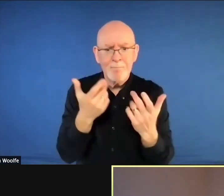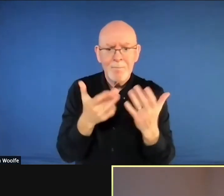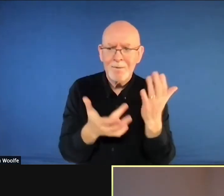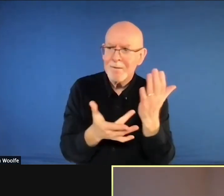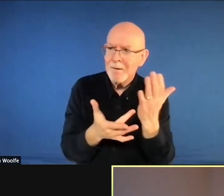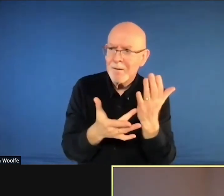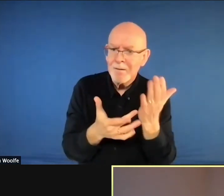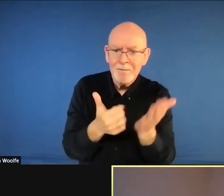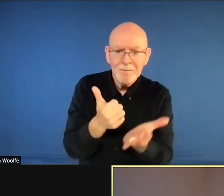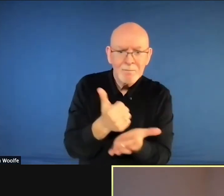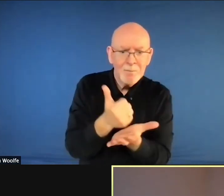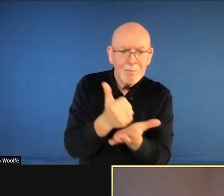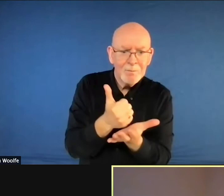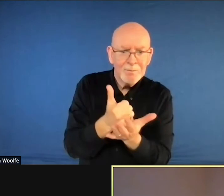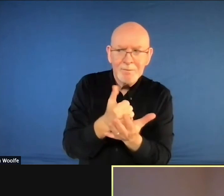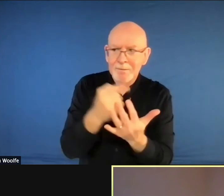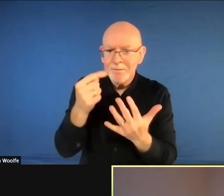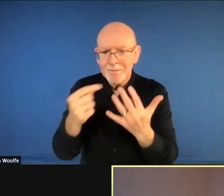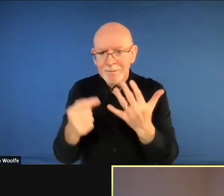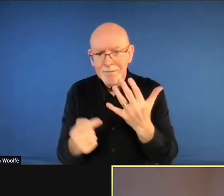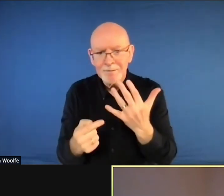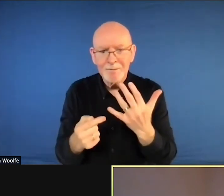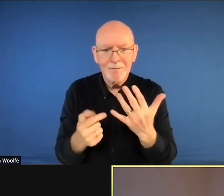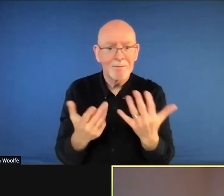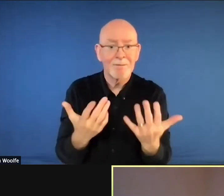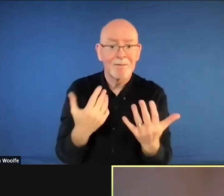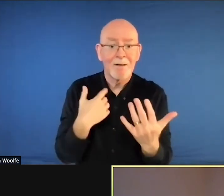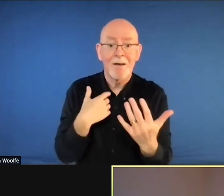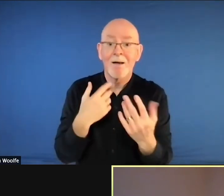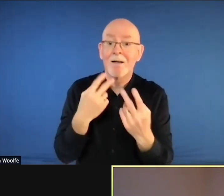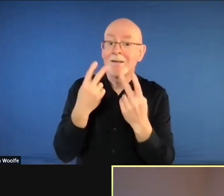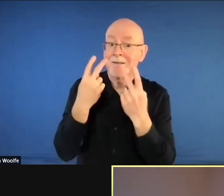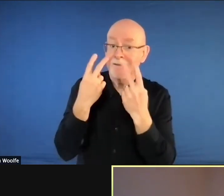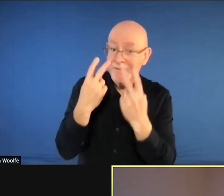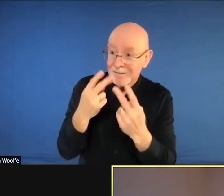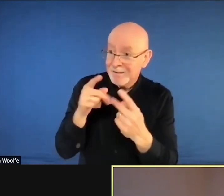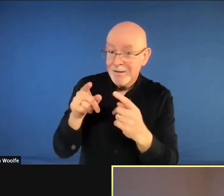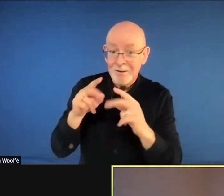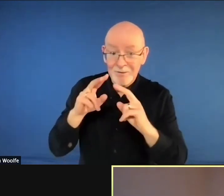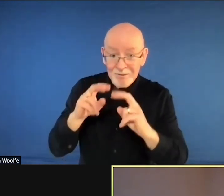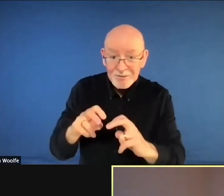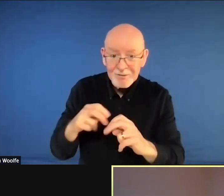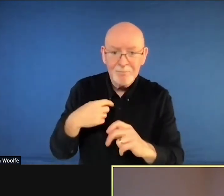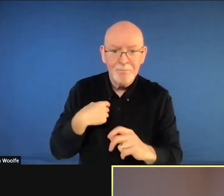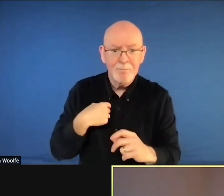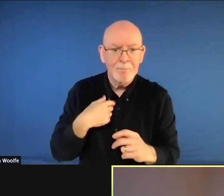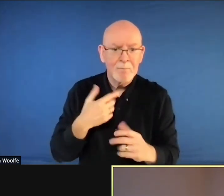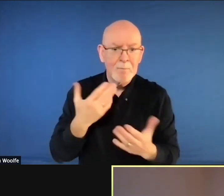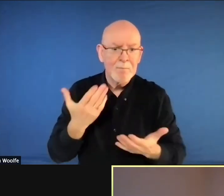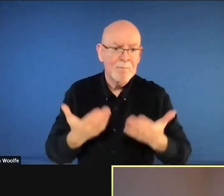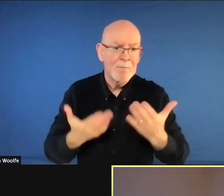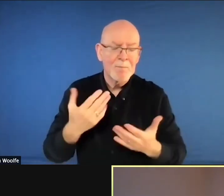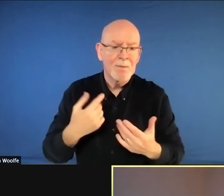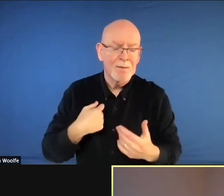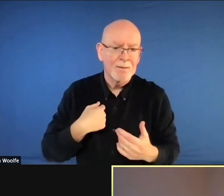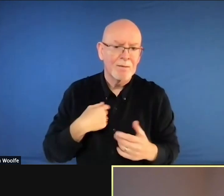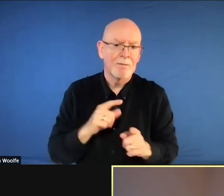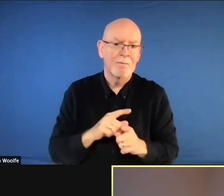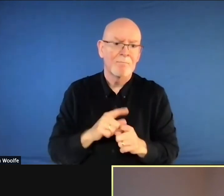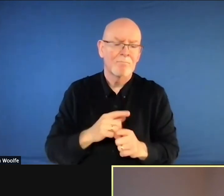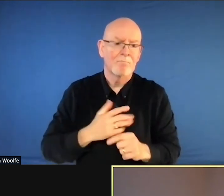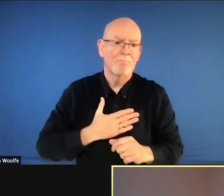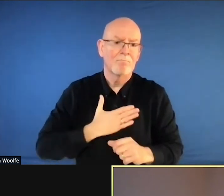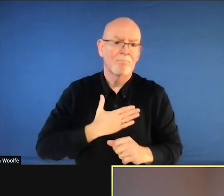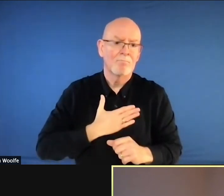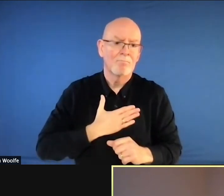when looking at doing the research, we may have our own lens and our own